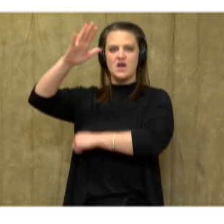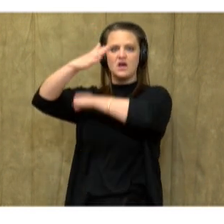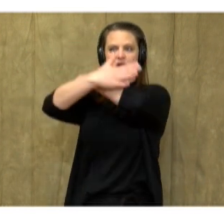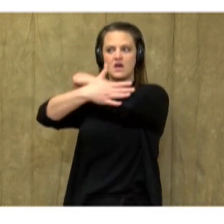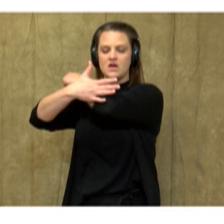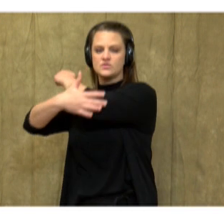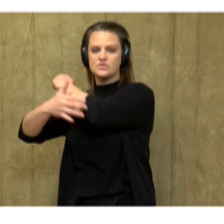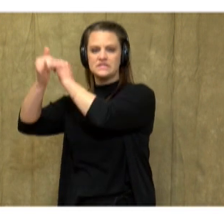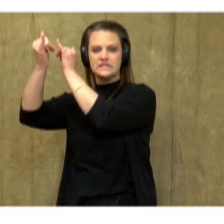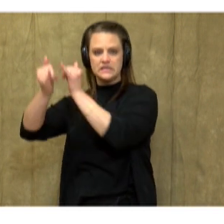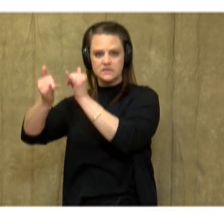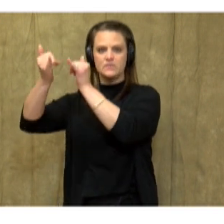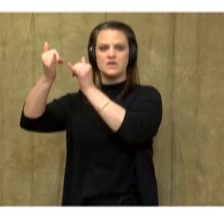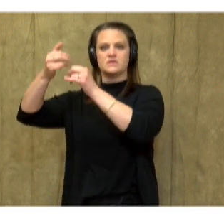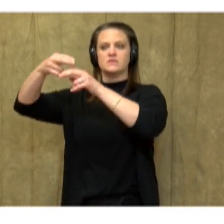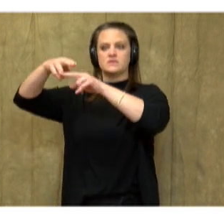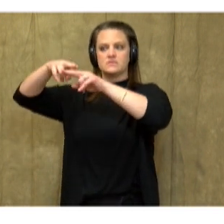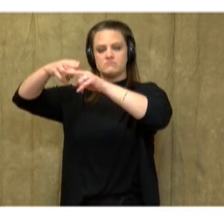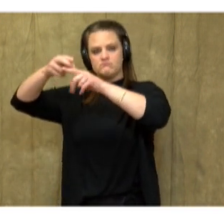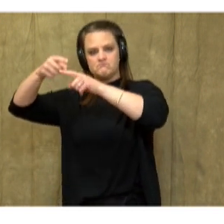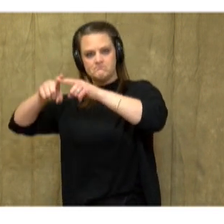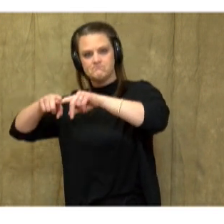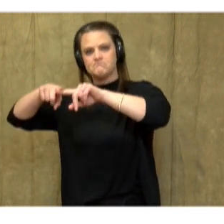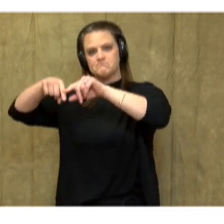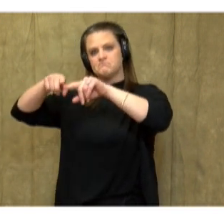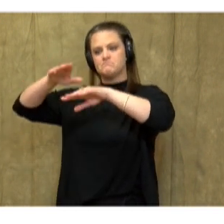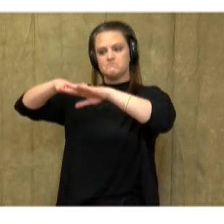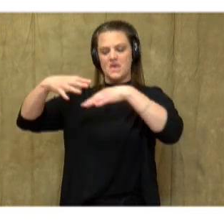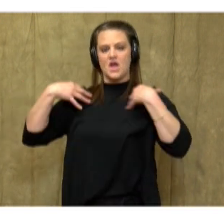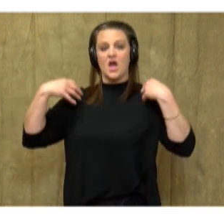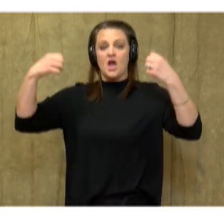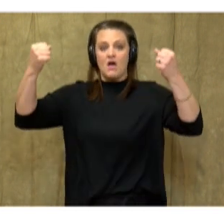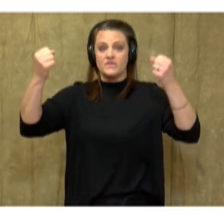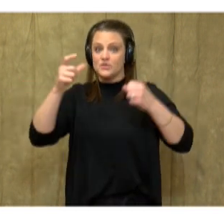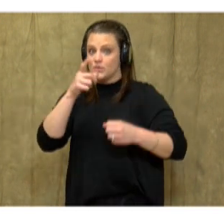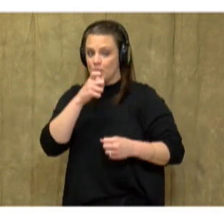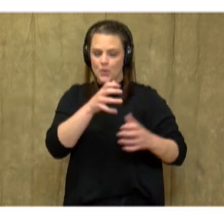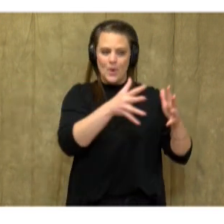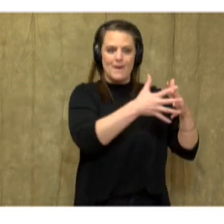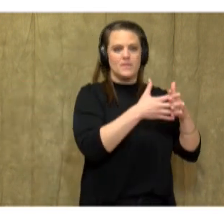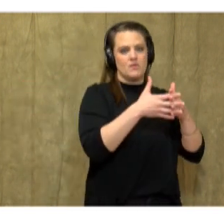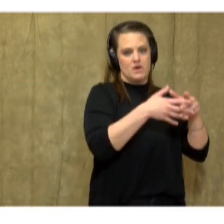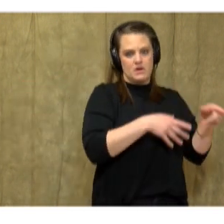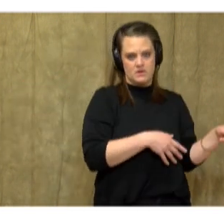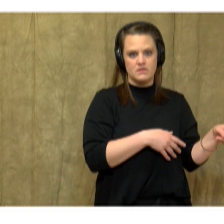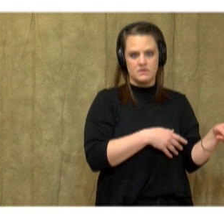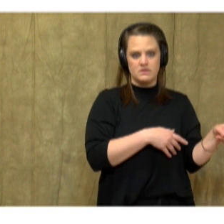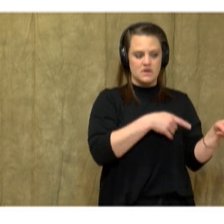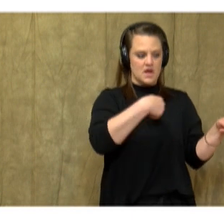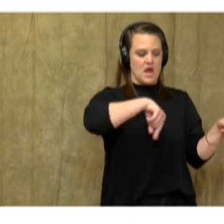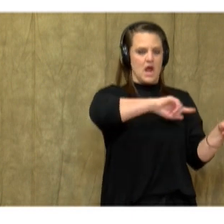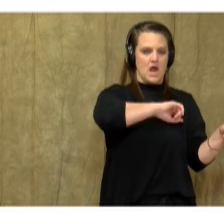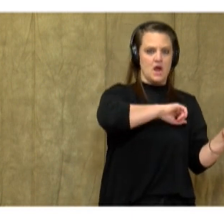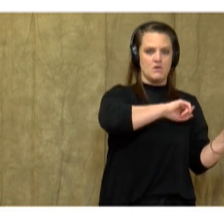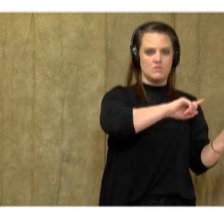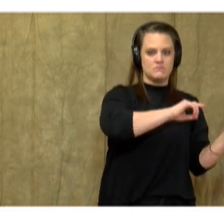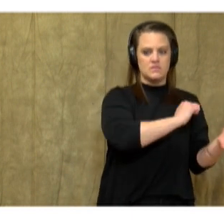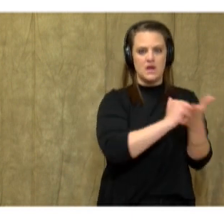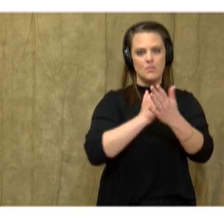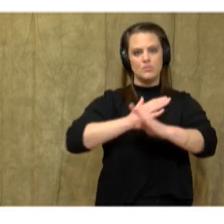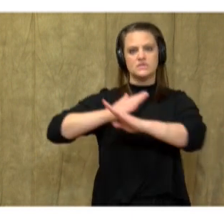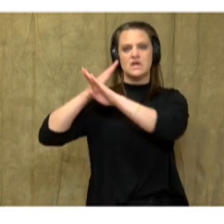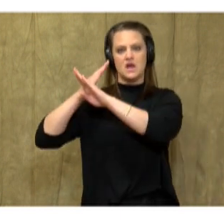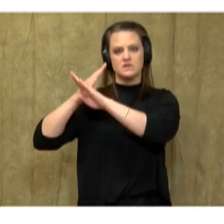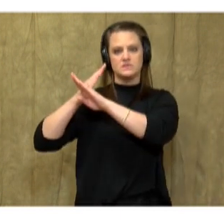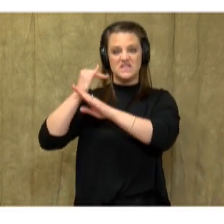whose independence rests in large measure on confidence in America's word and in America's protection. To yield to force in Vietnam